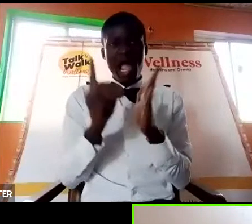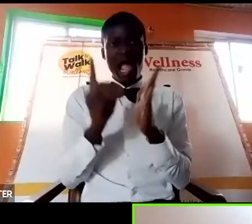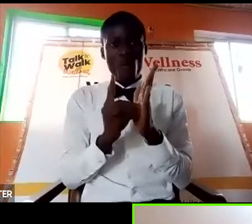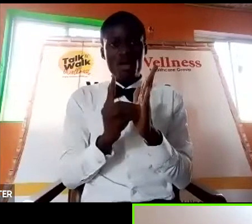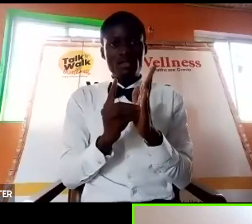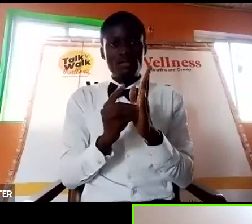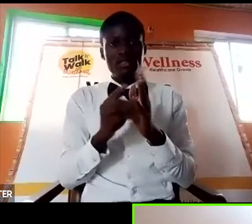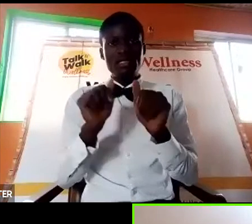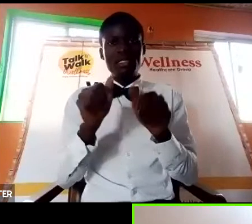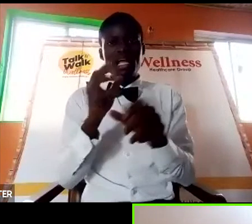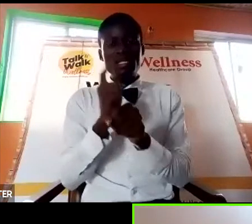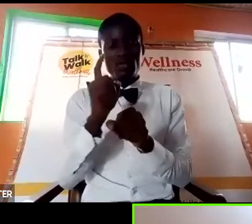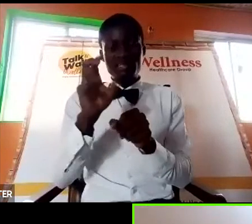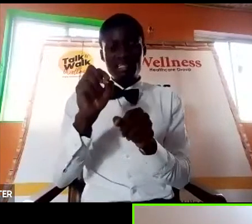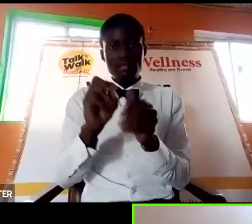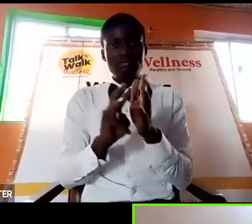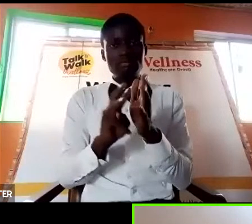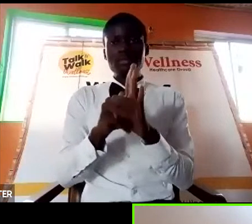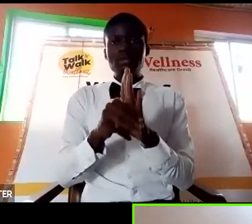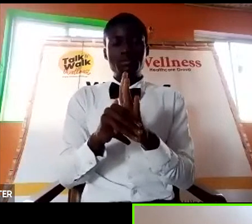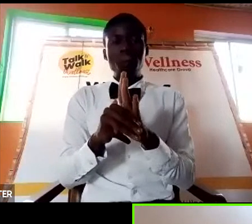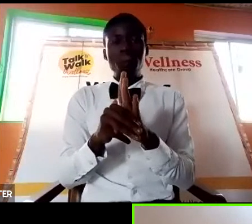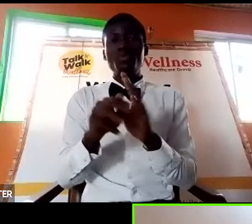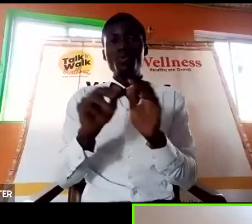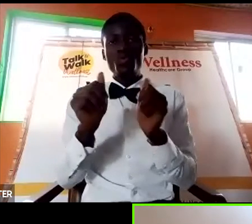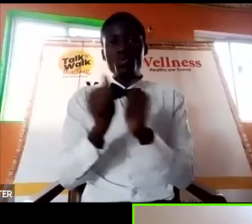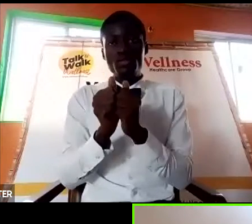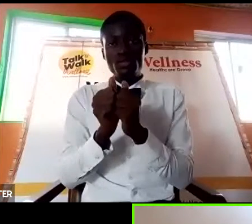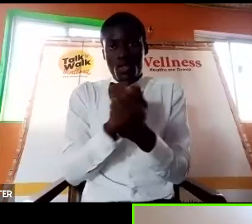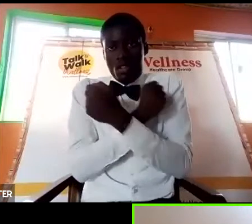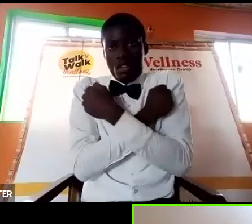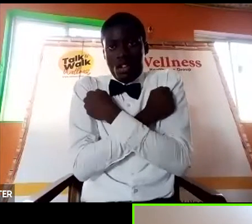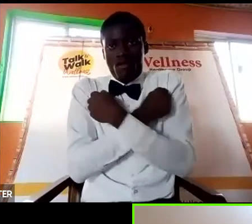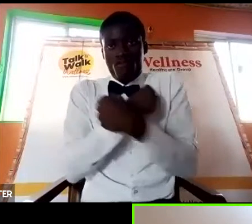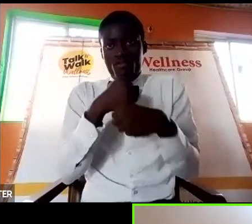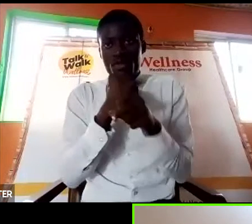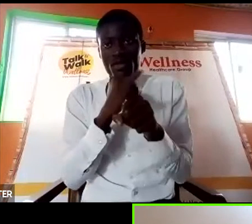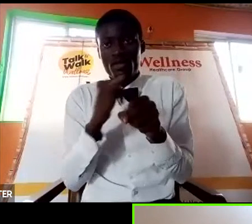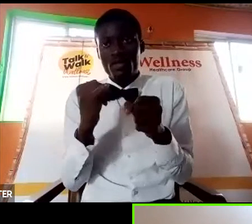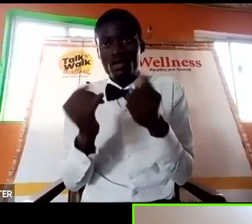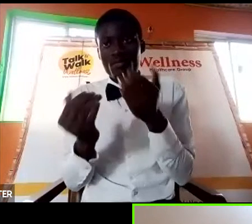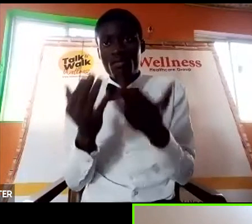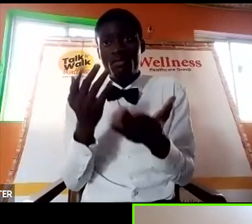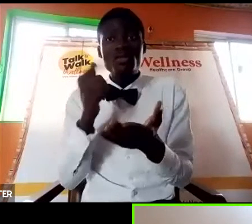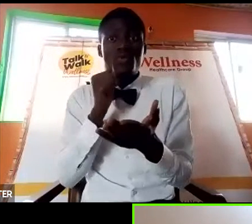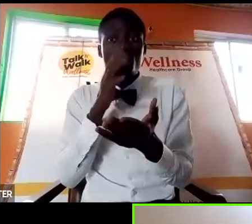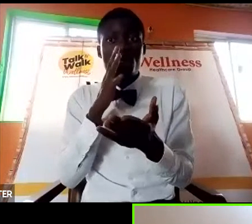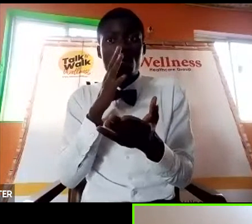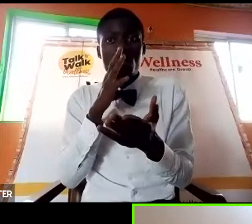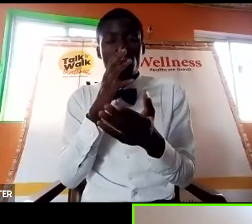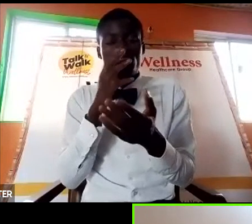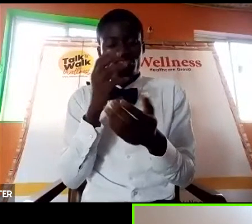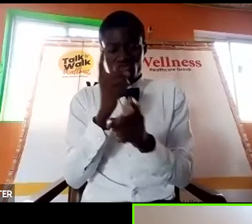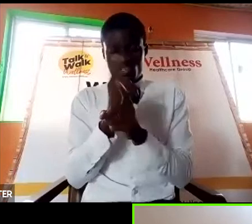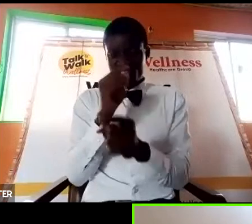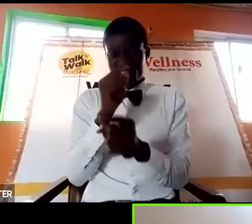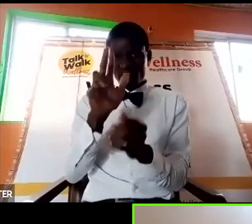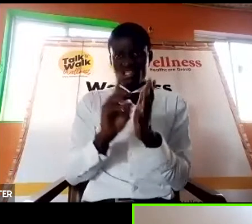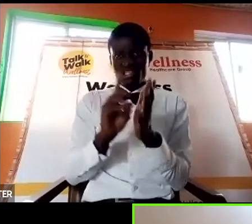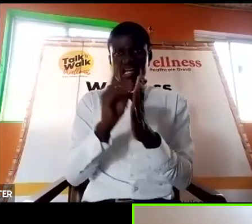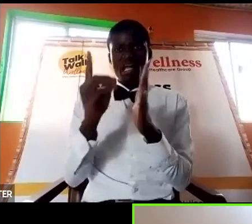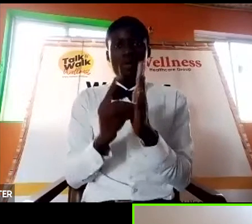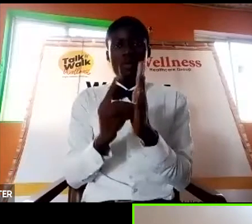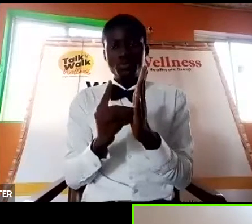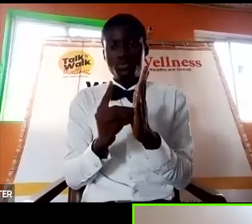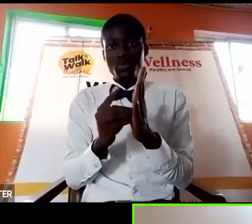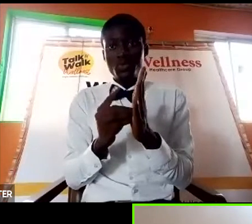making. Right? Wow. So the number of weight that you can lose within 3 hours on a treadmill could take you 30 minutes when you have